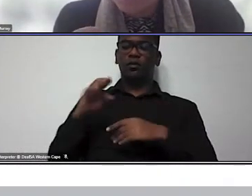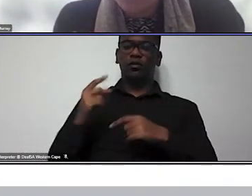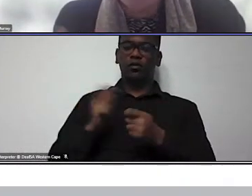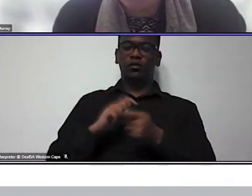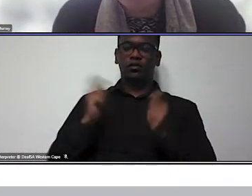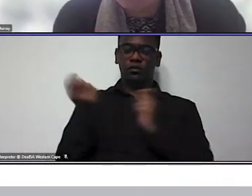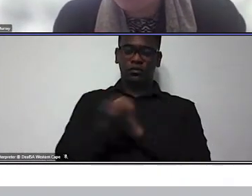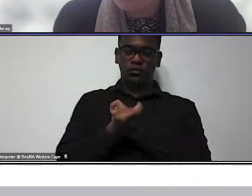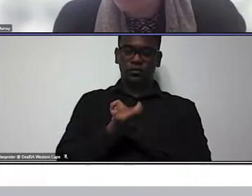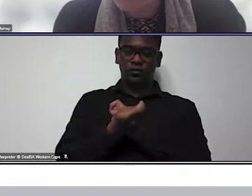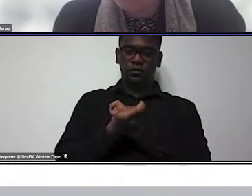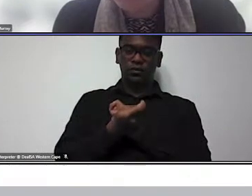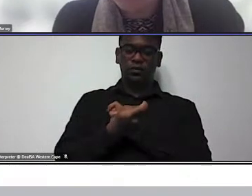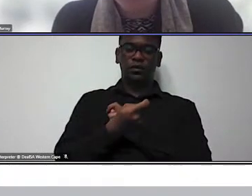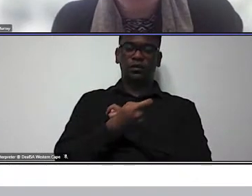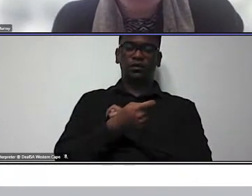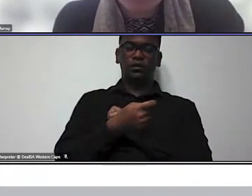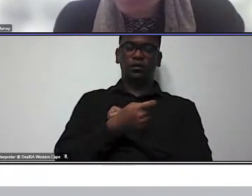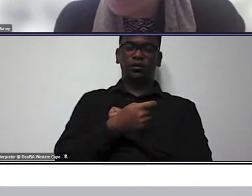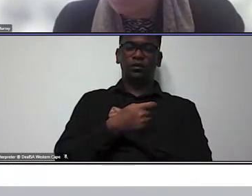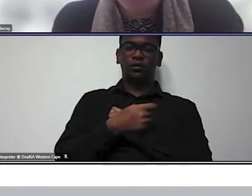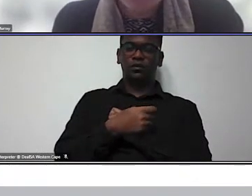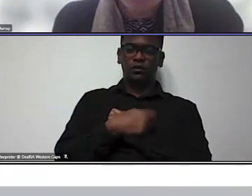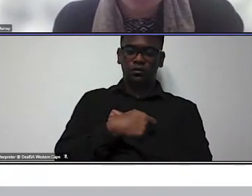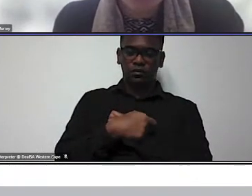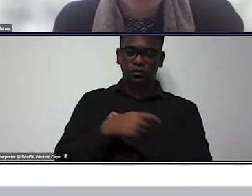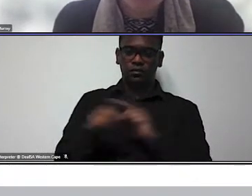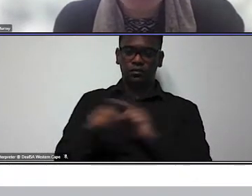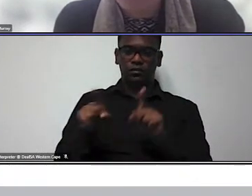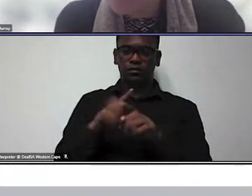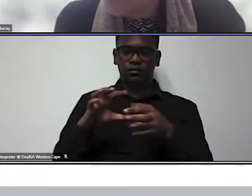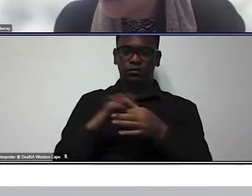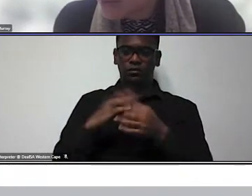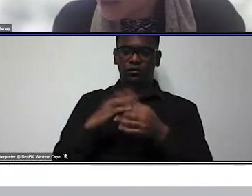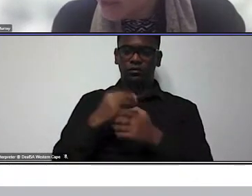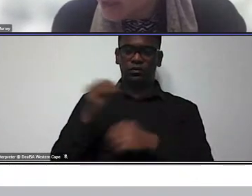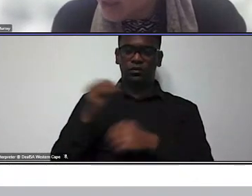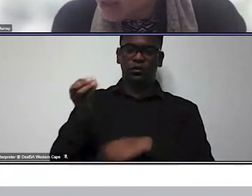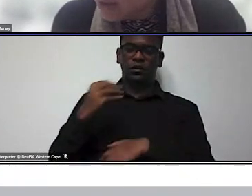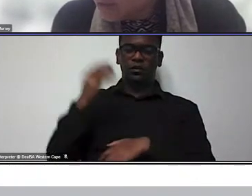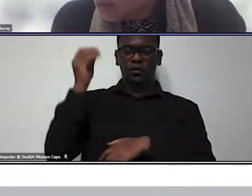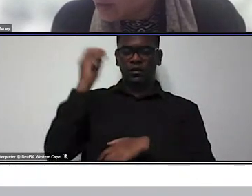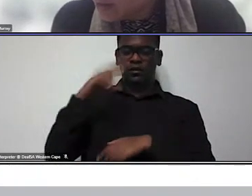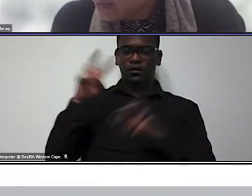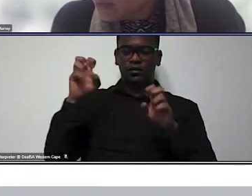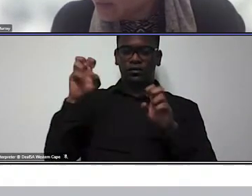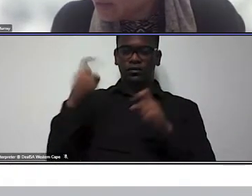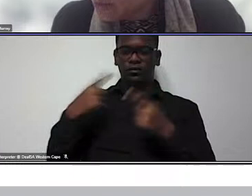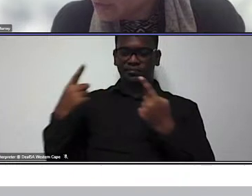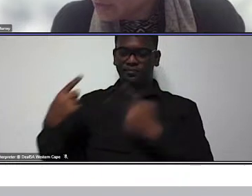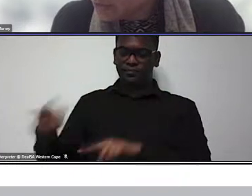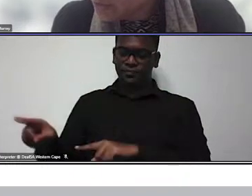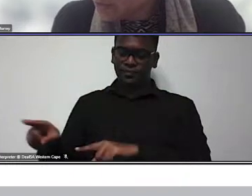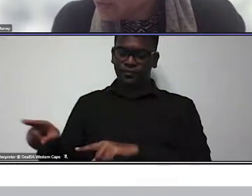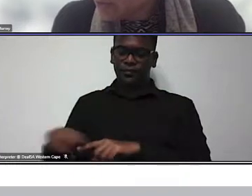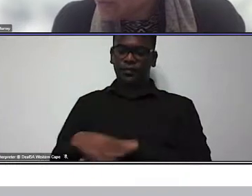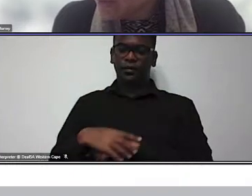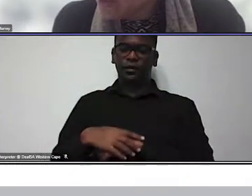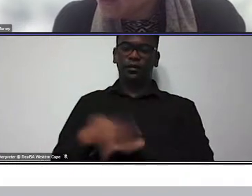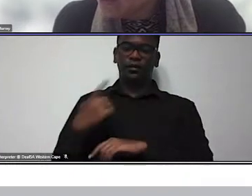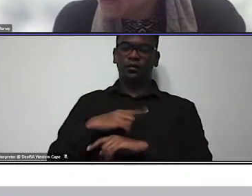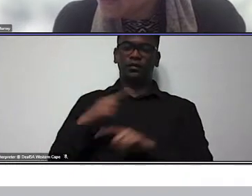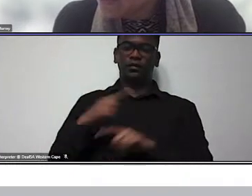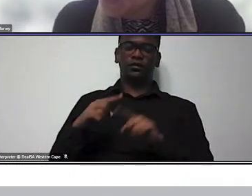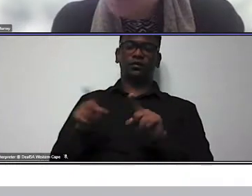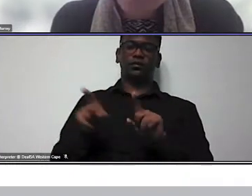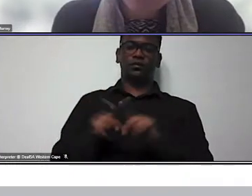then I believe that also ties in with Member van der Westhuizen on the issue of dumping. Then in terms of,